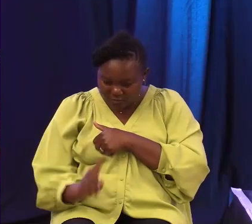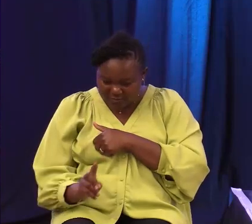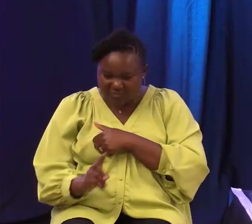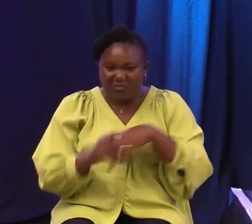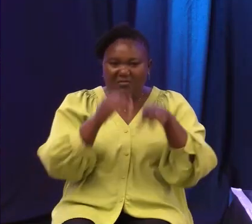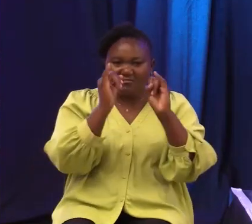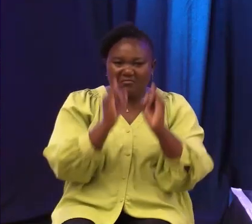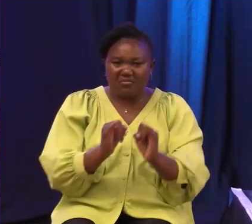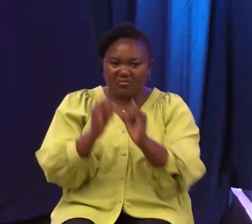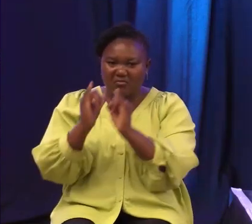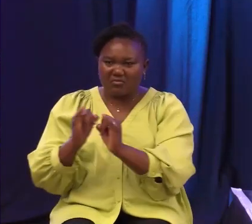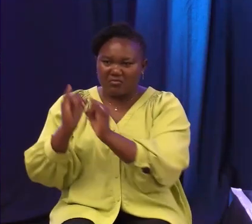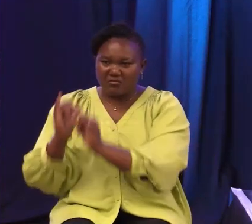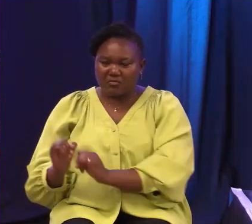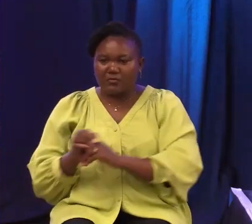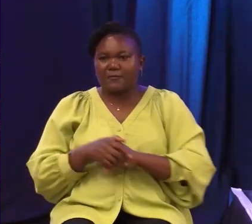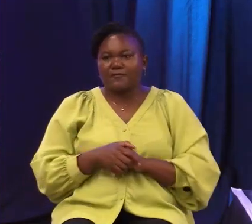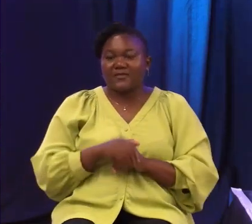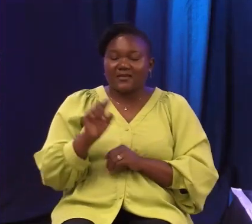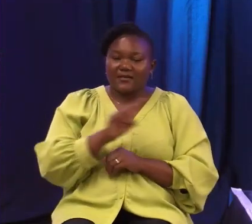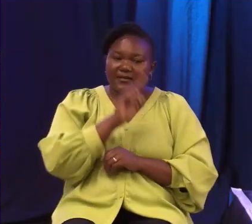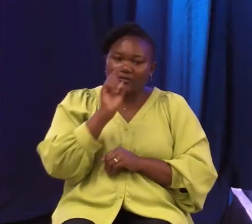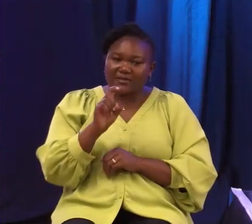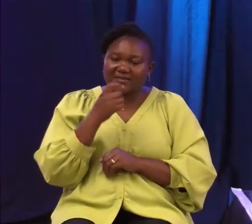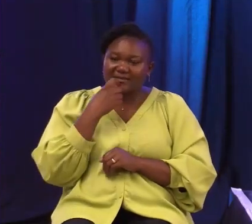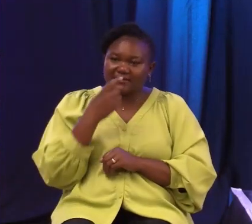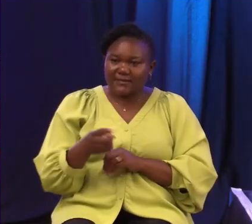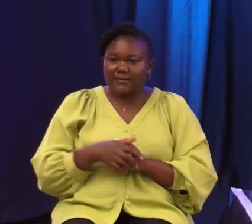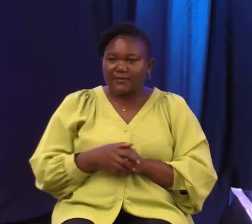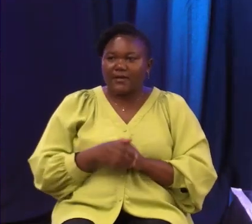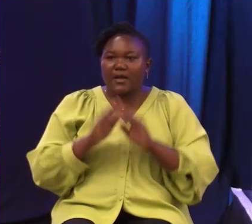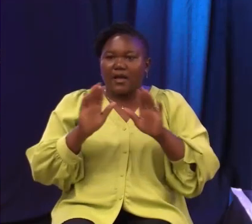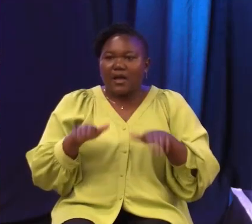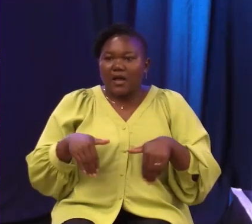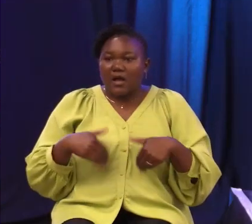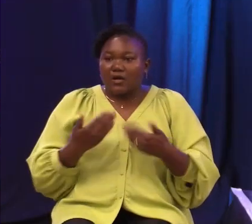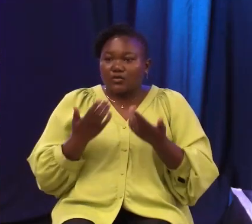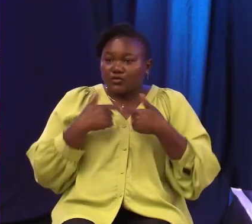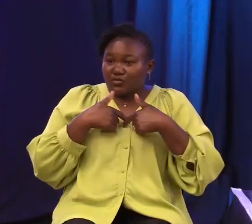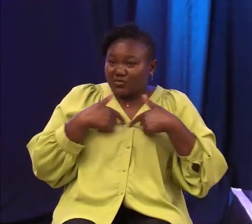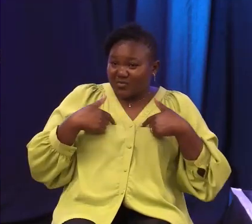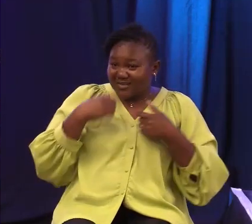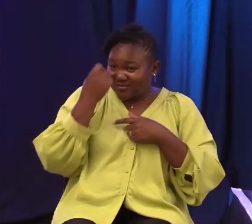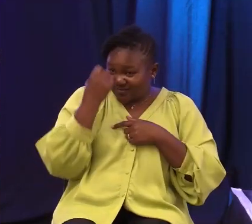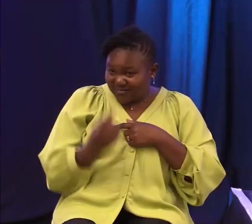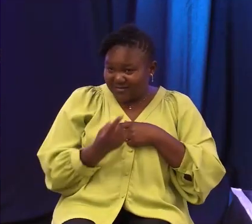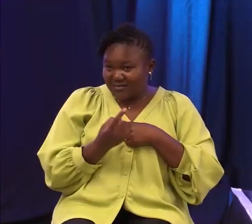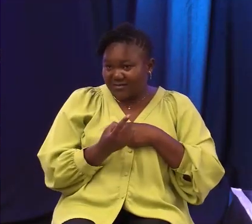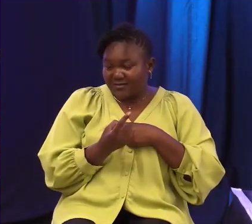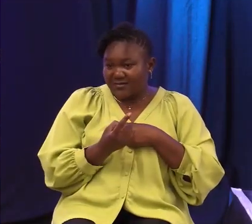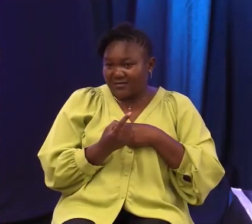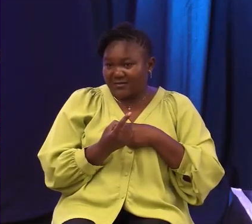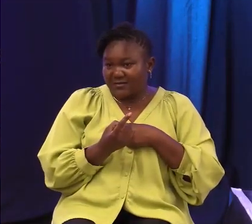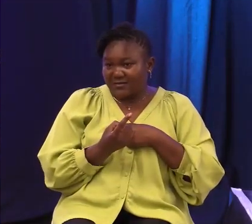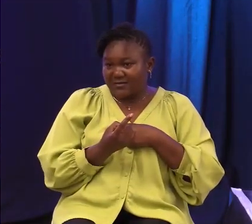individual. The question is, how do we understand